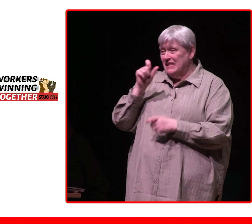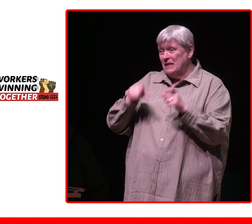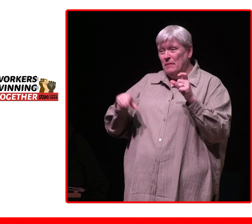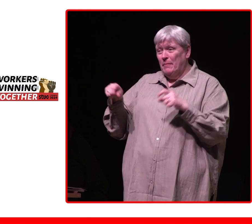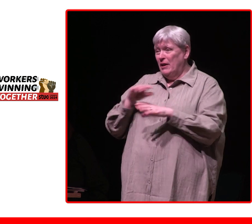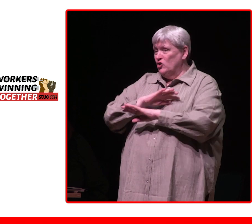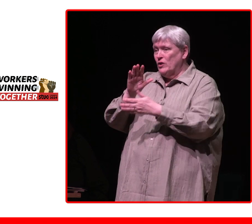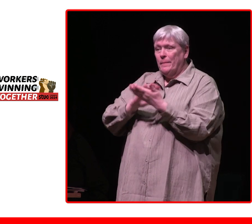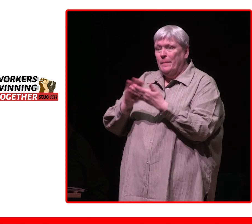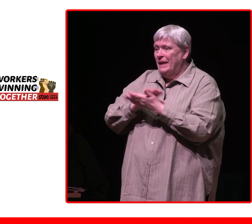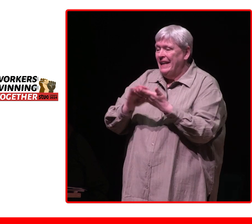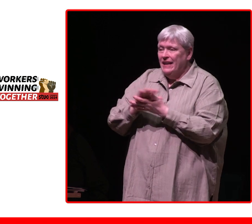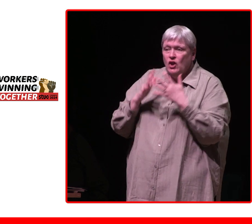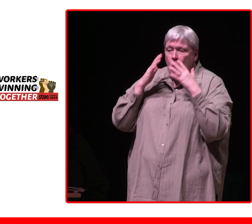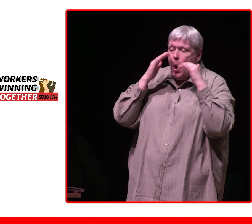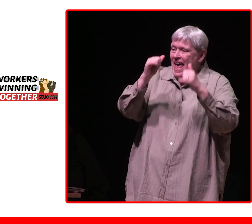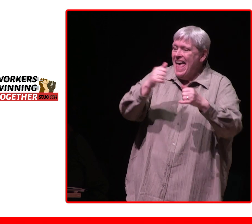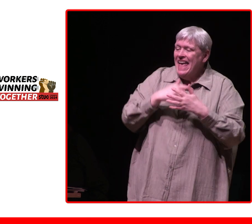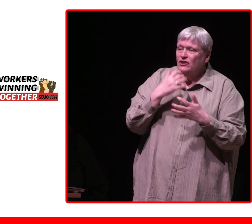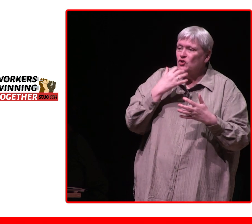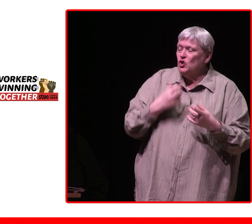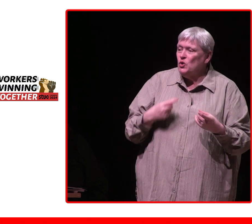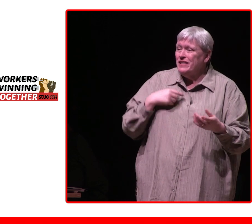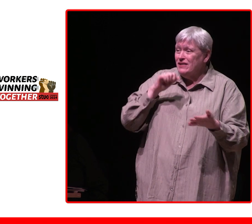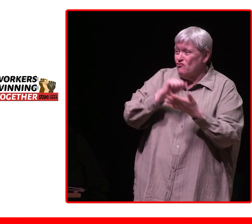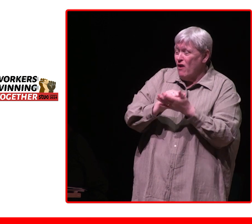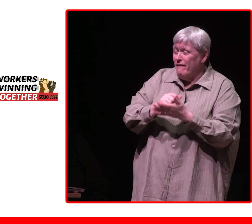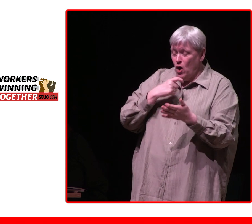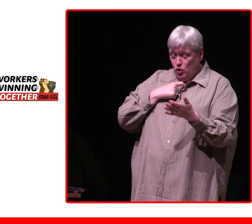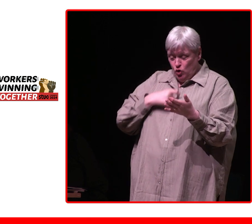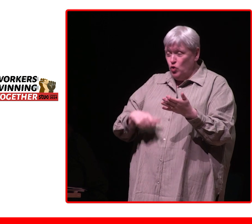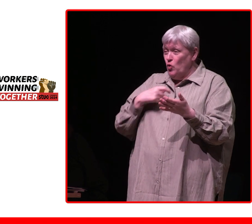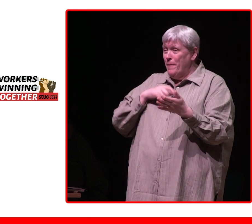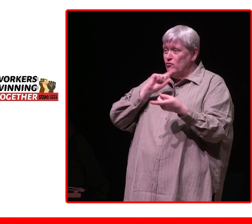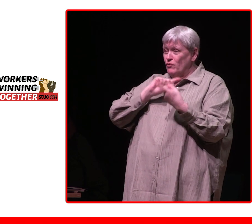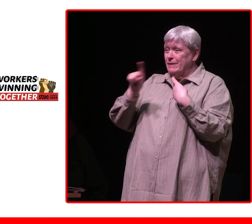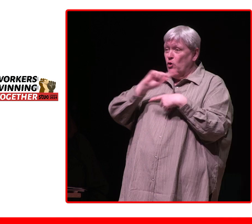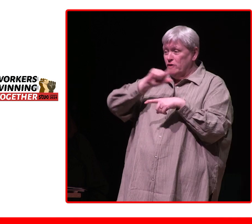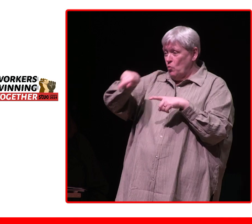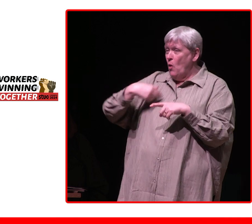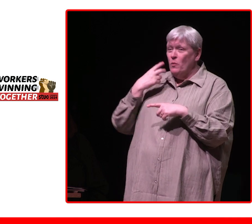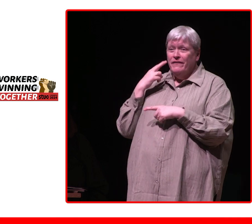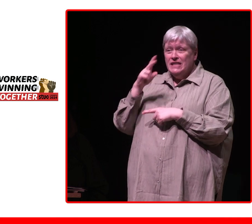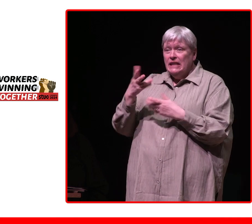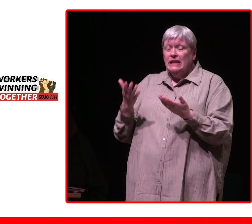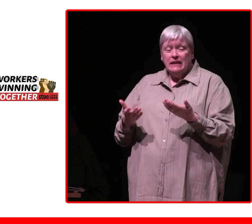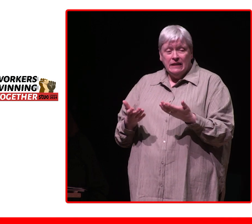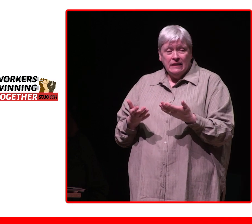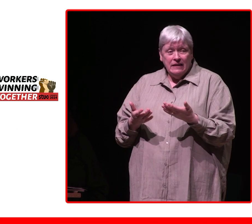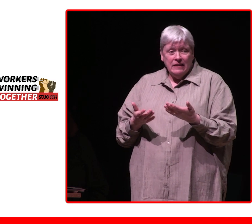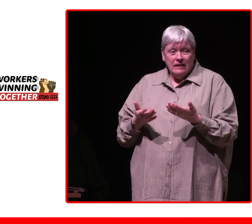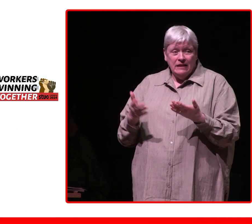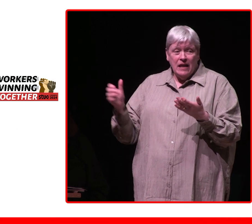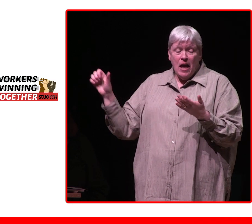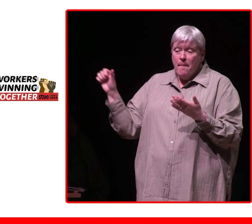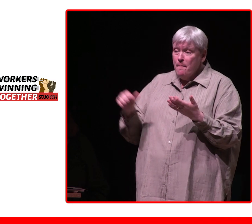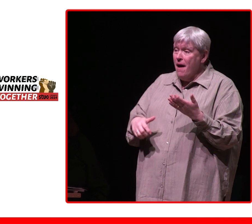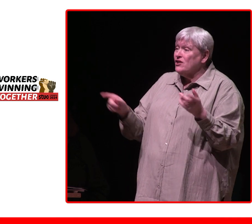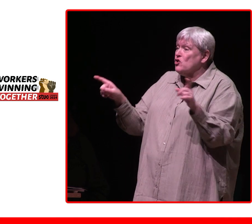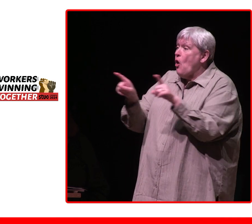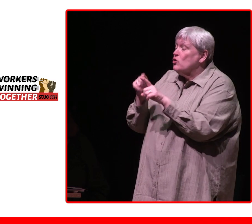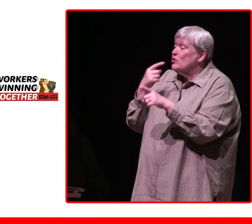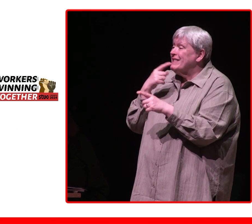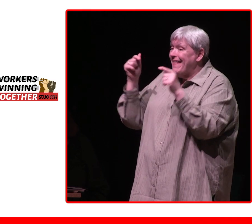not anti-Semitic. It is the only rightful humanitarian response to what we witness. And we must also say